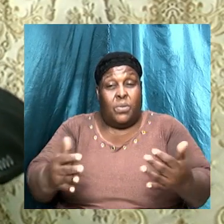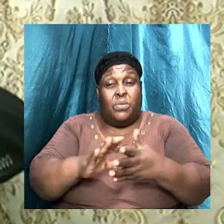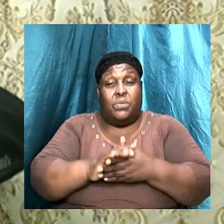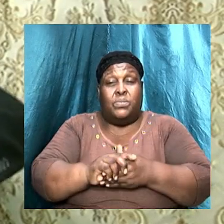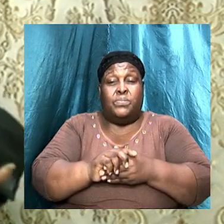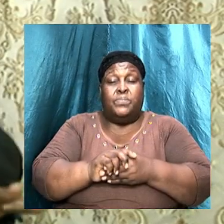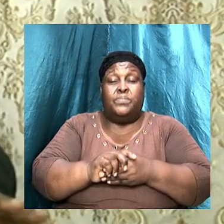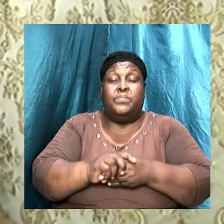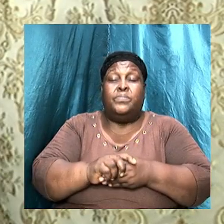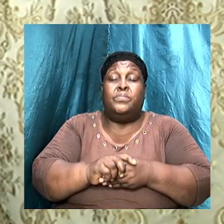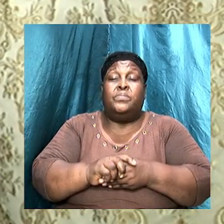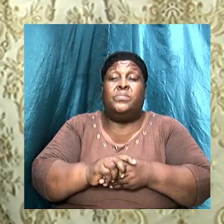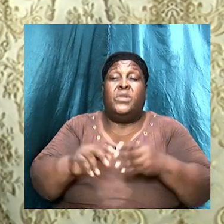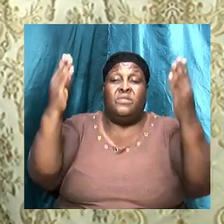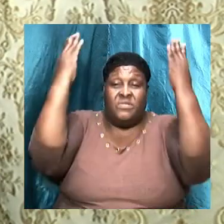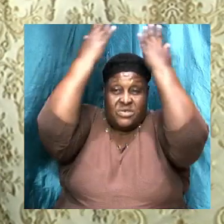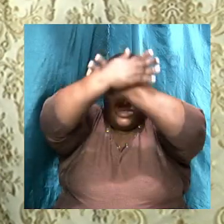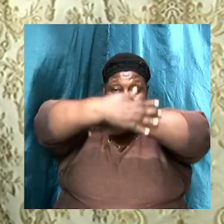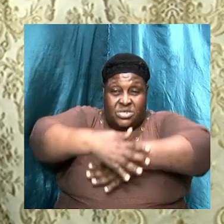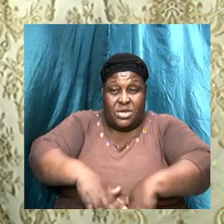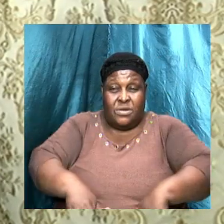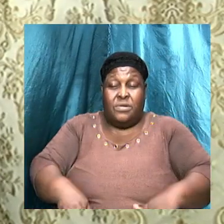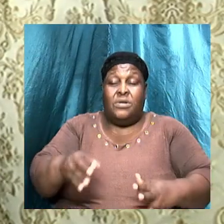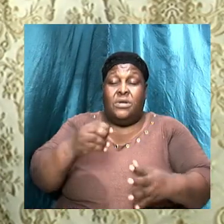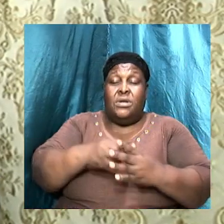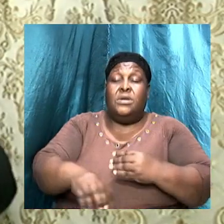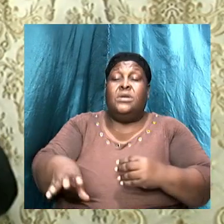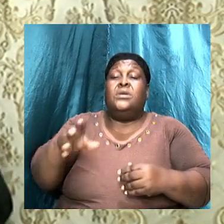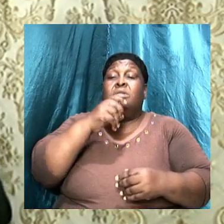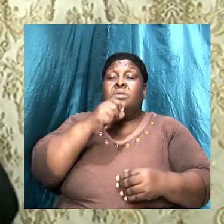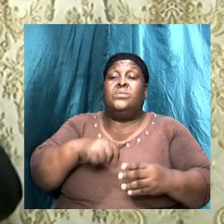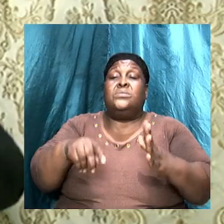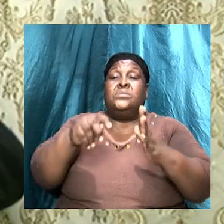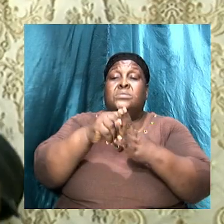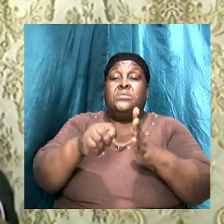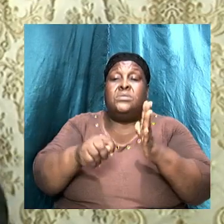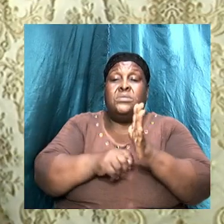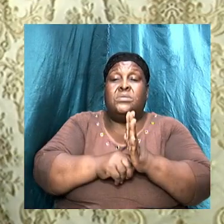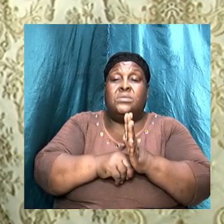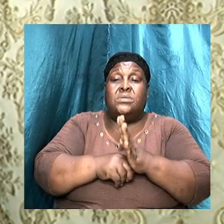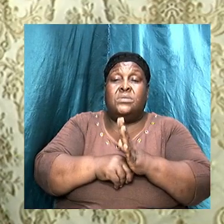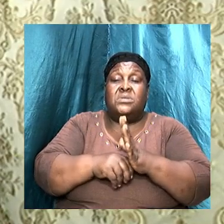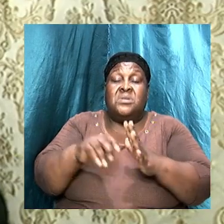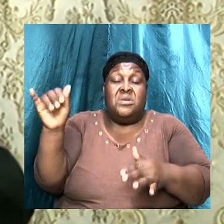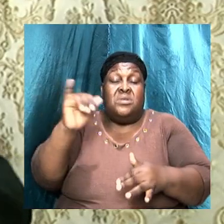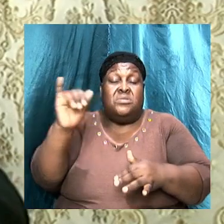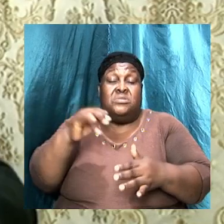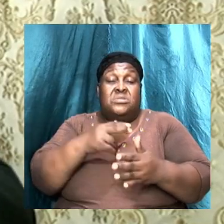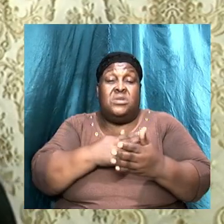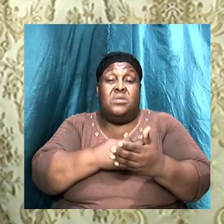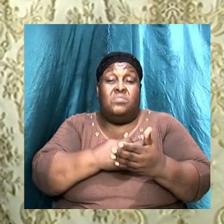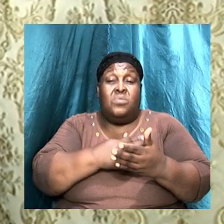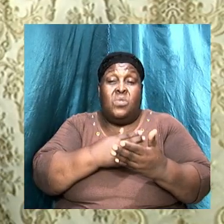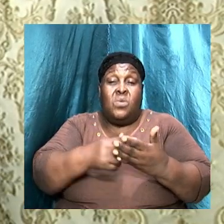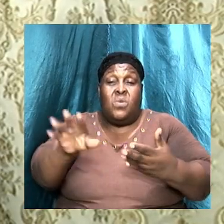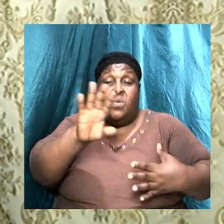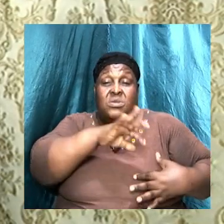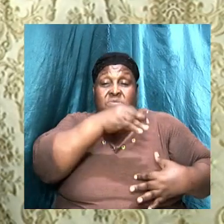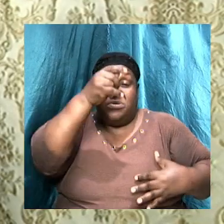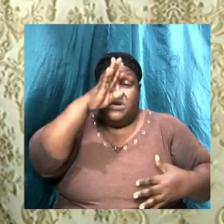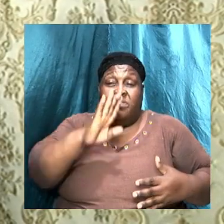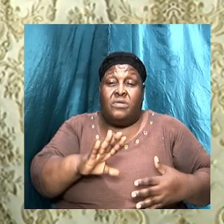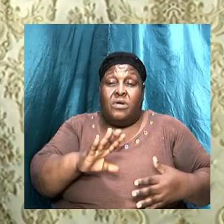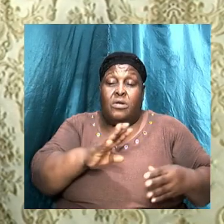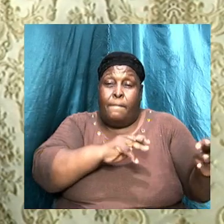it was overshadowing but in the old testament the same holy spirit of God move upon holy men and they